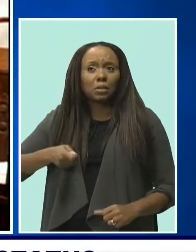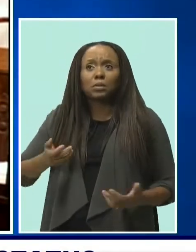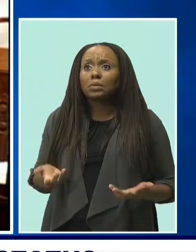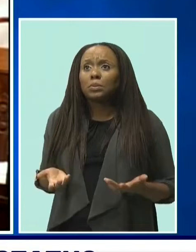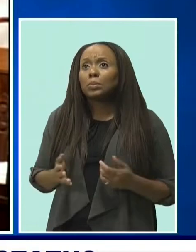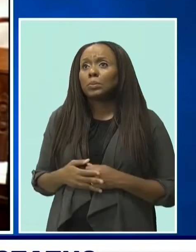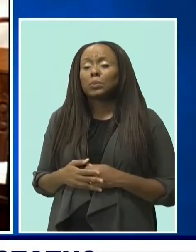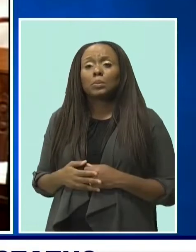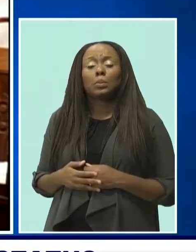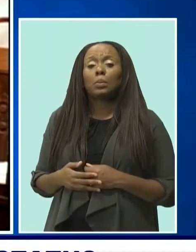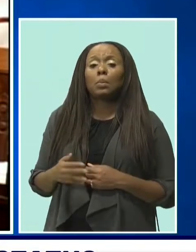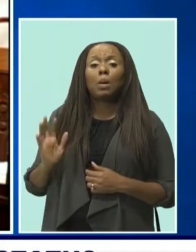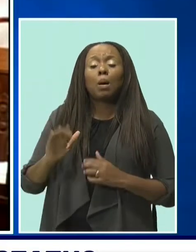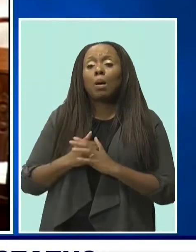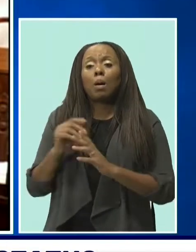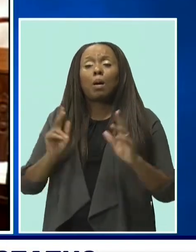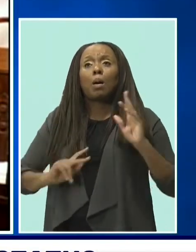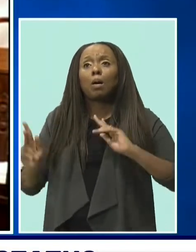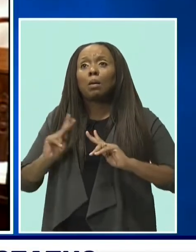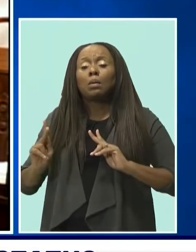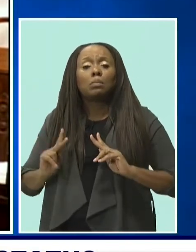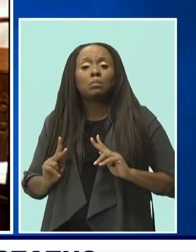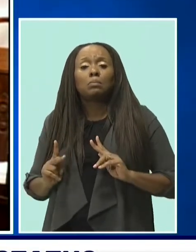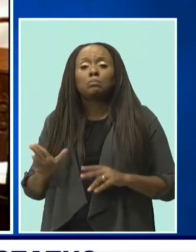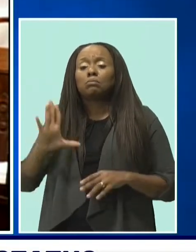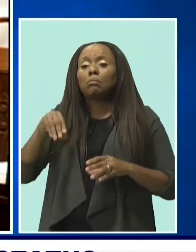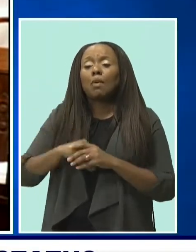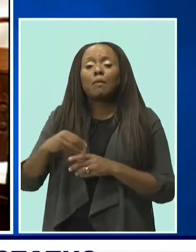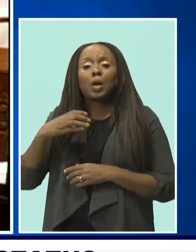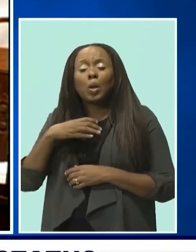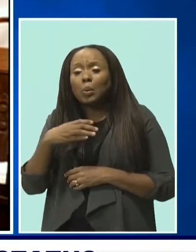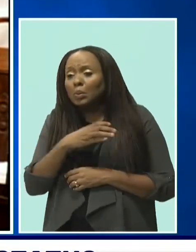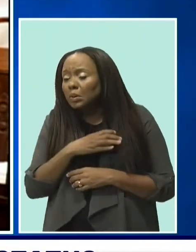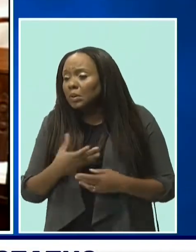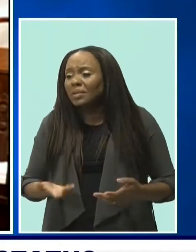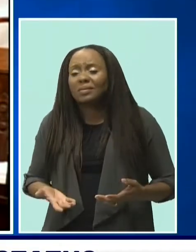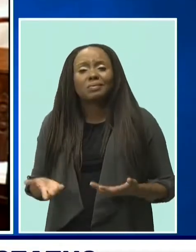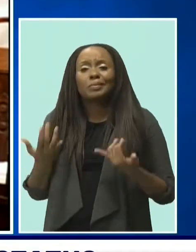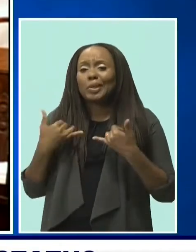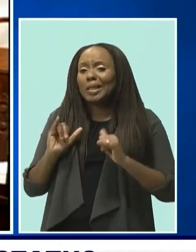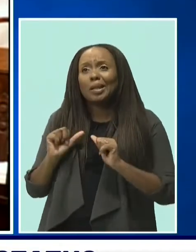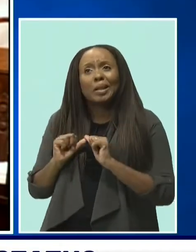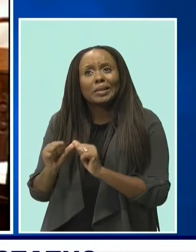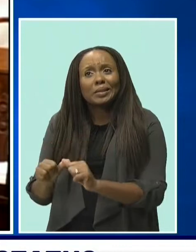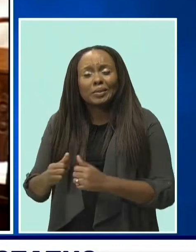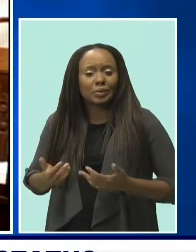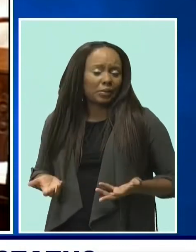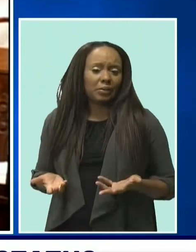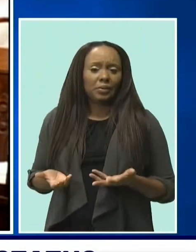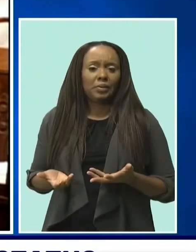The chairpersons of constitutionally established commissions and tribunals will remain.